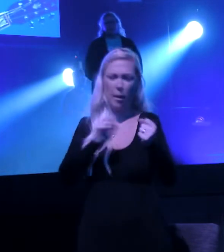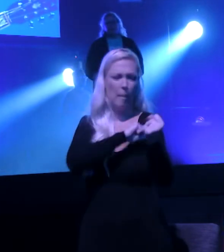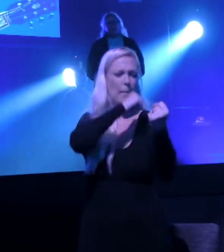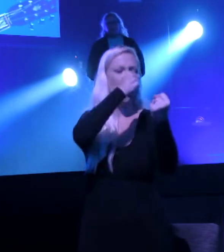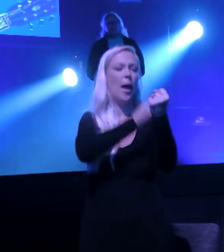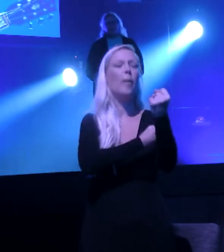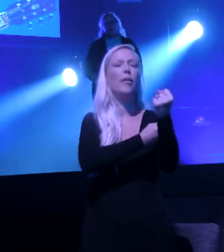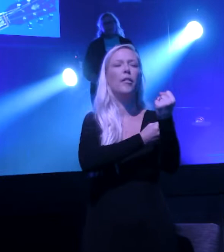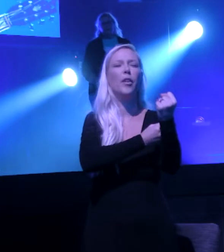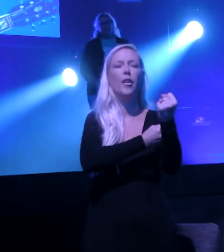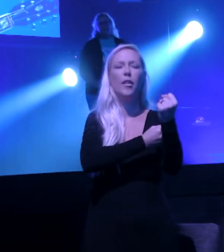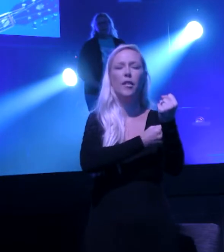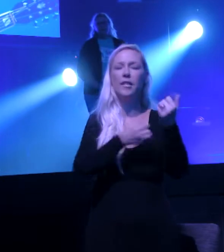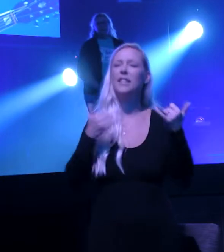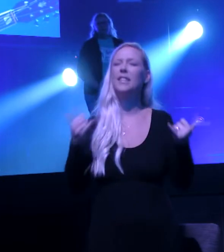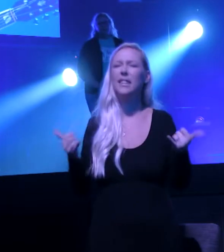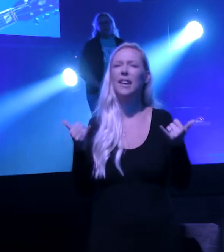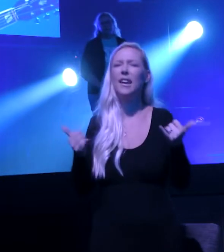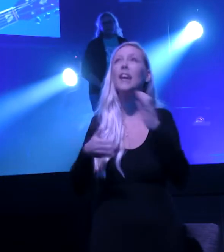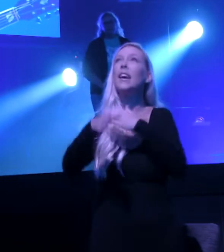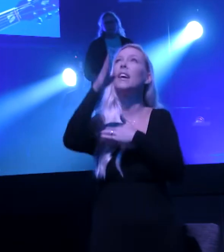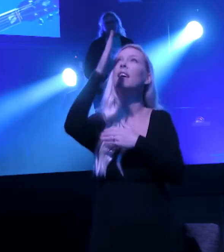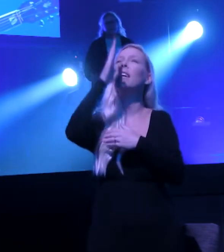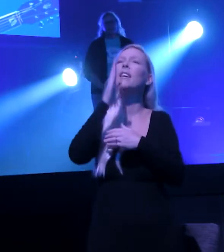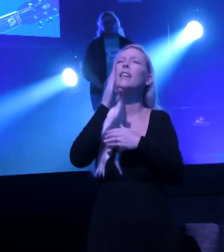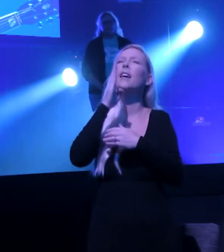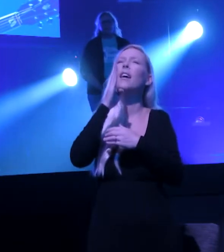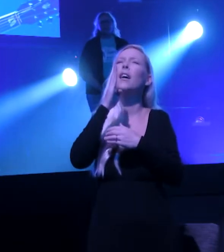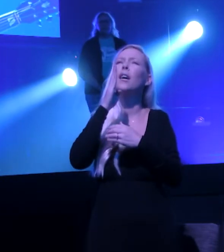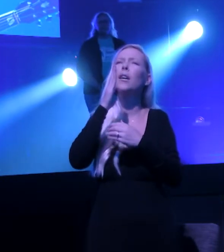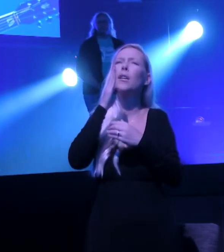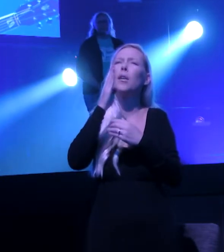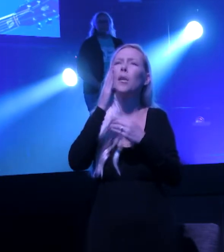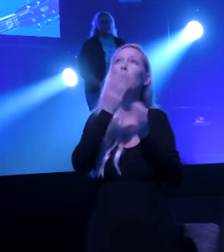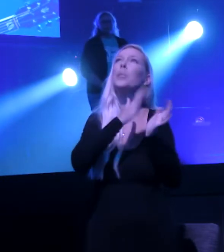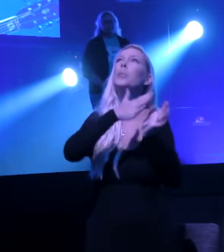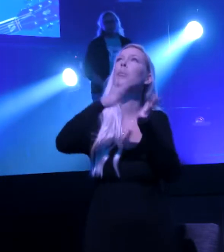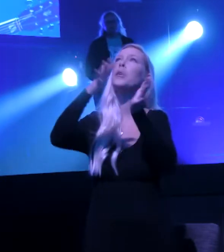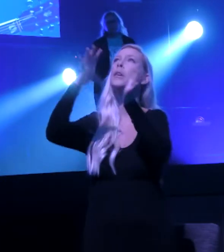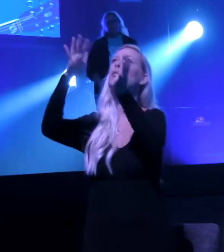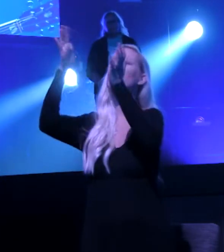powerful than today. And so, God, we give you our praise,